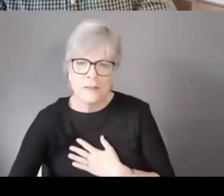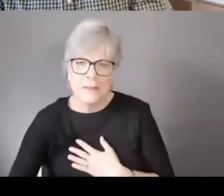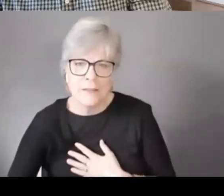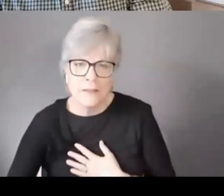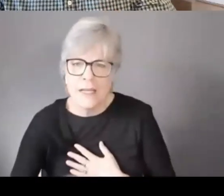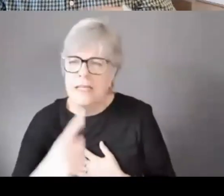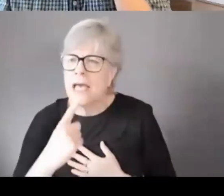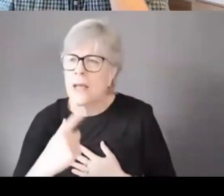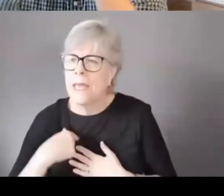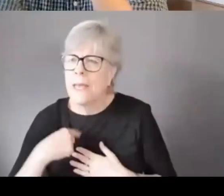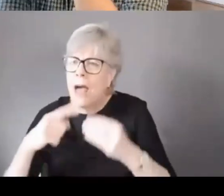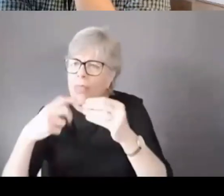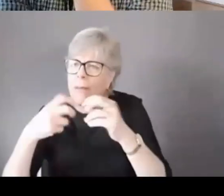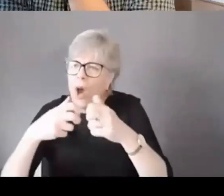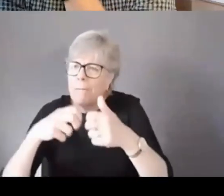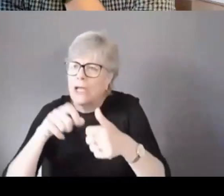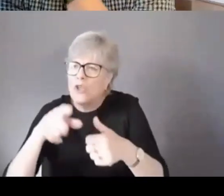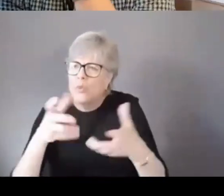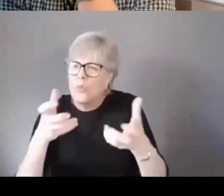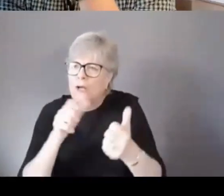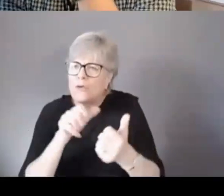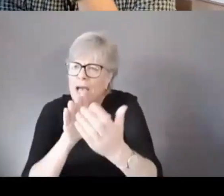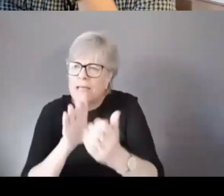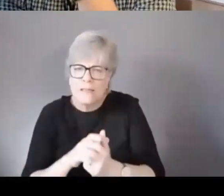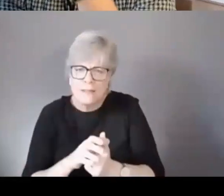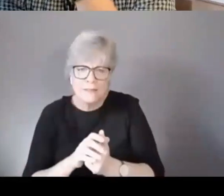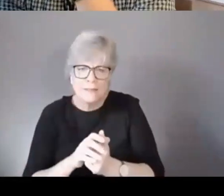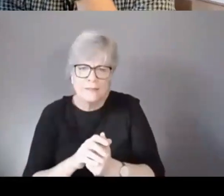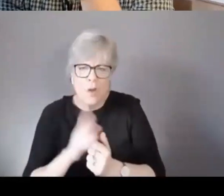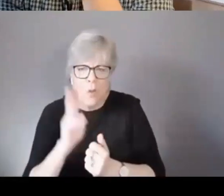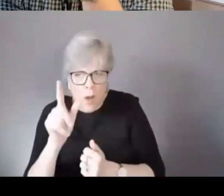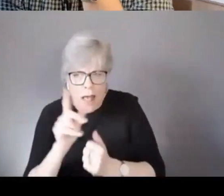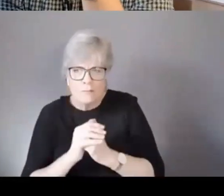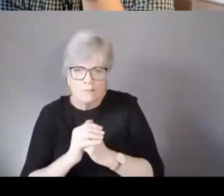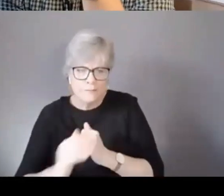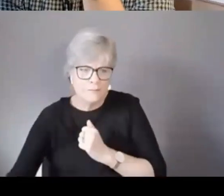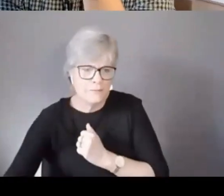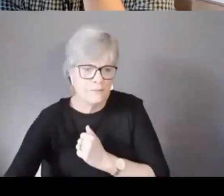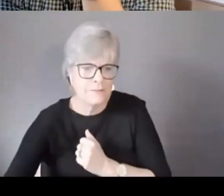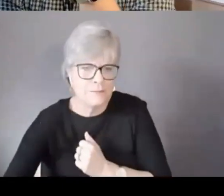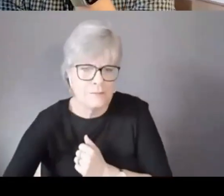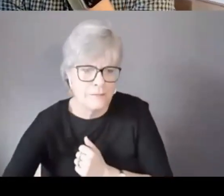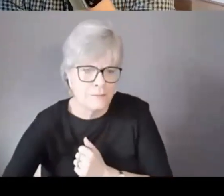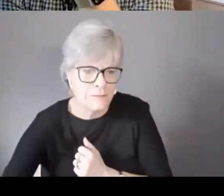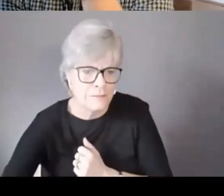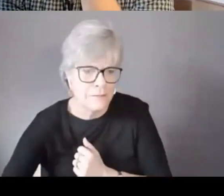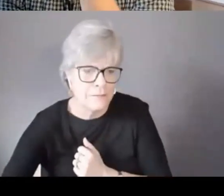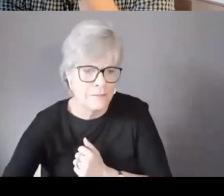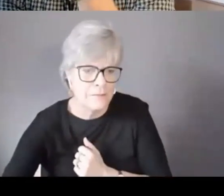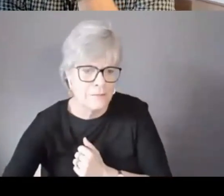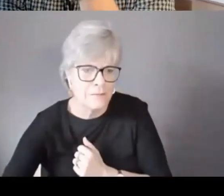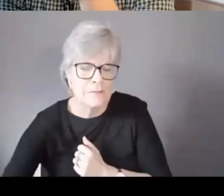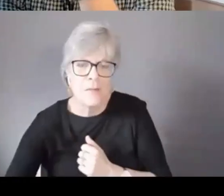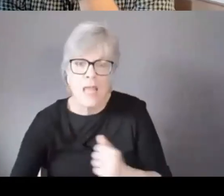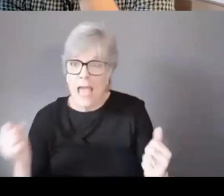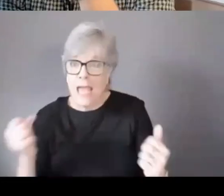Tell me about the problem that you wish to address. Oh, okay. Well, I have this fear of being buried